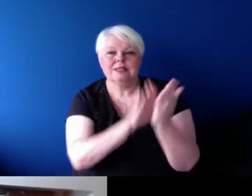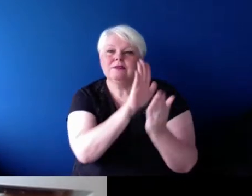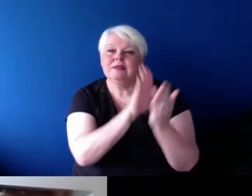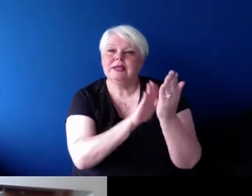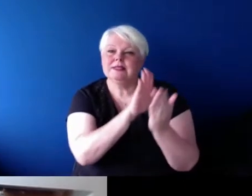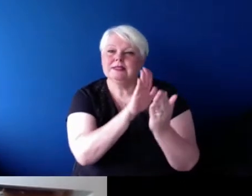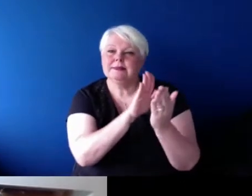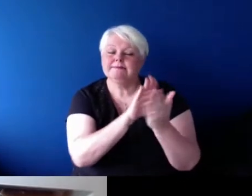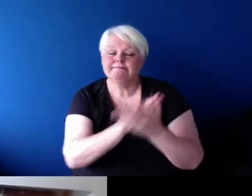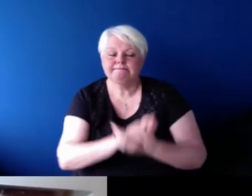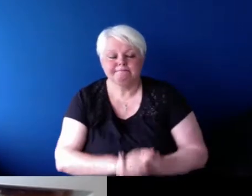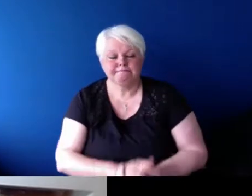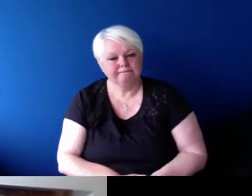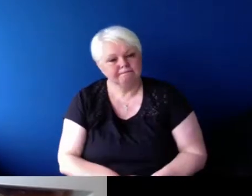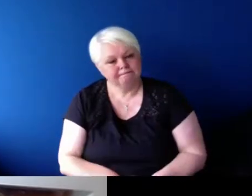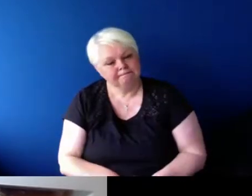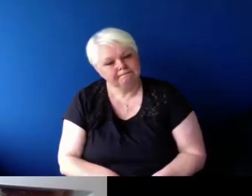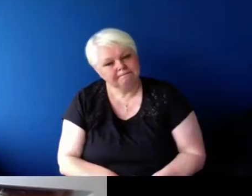are